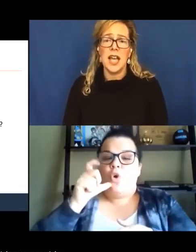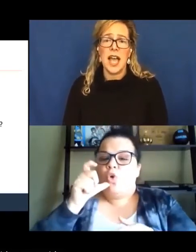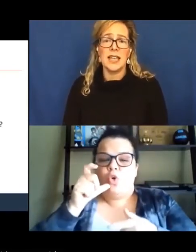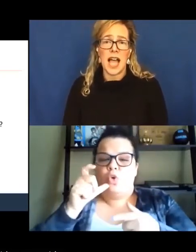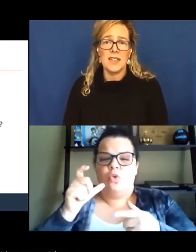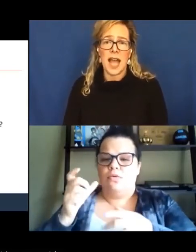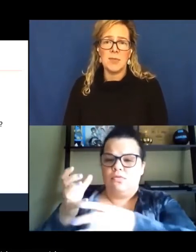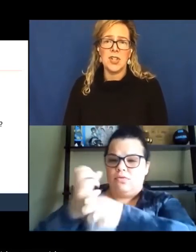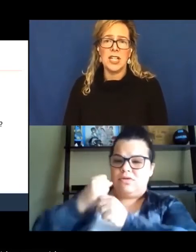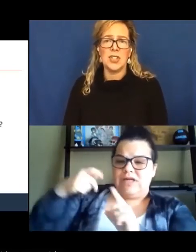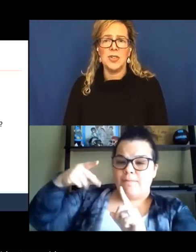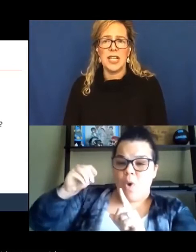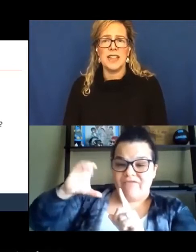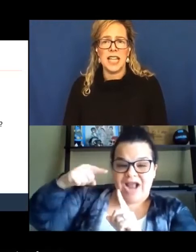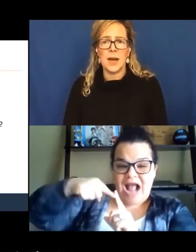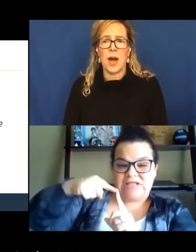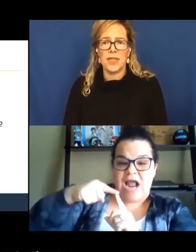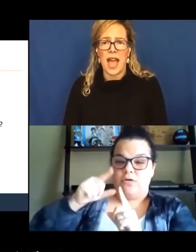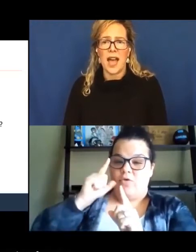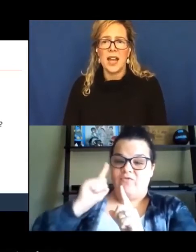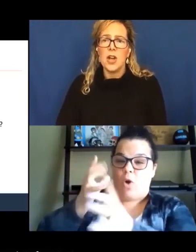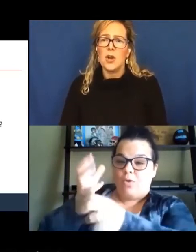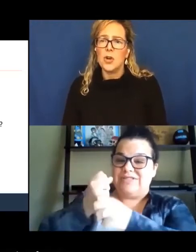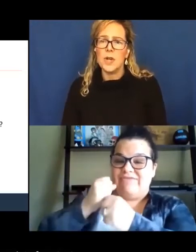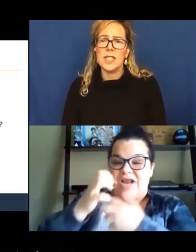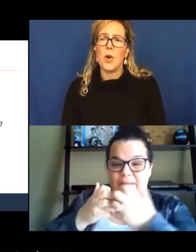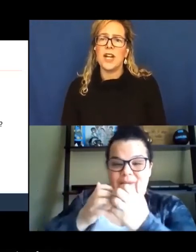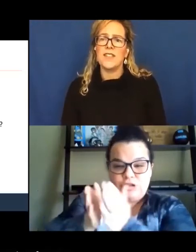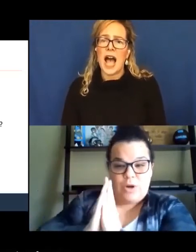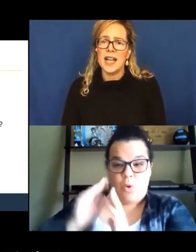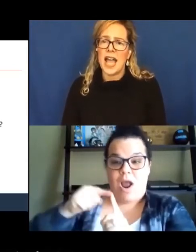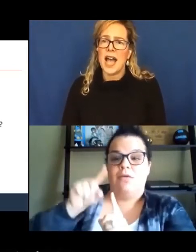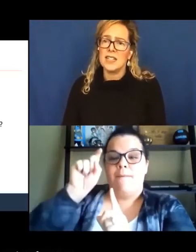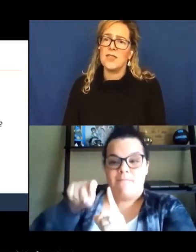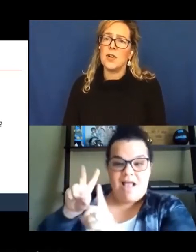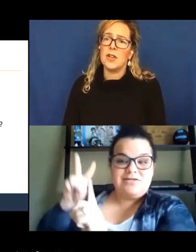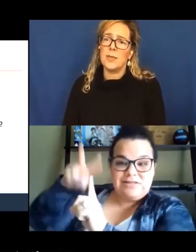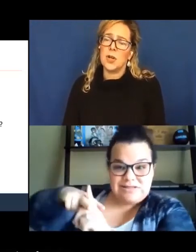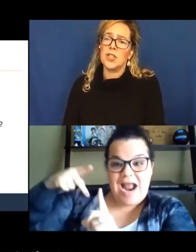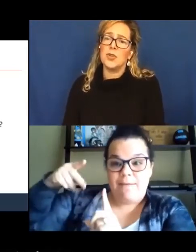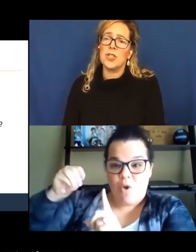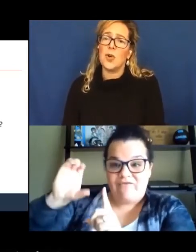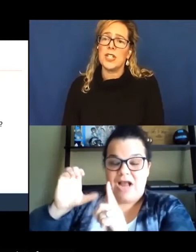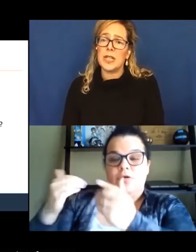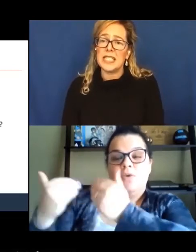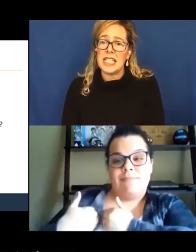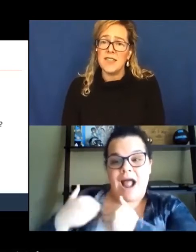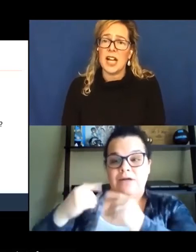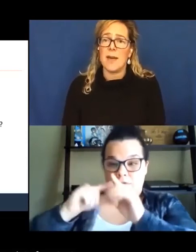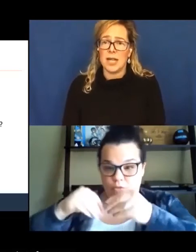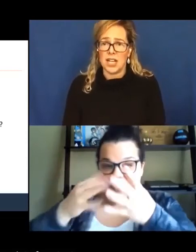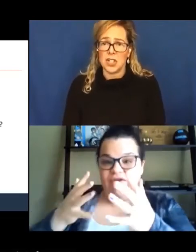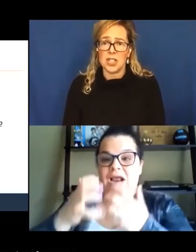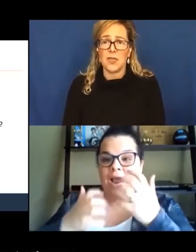captioning and live captioning. So you need to think about that. Who is the point of contact for the person who is going to